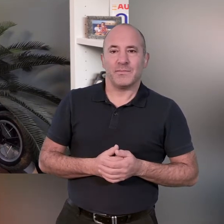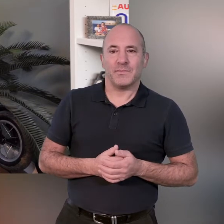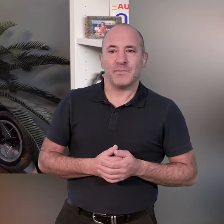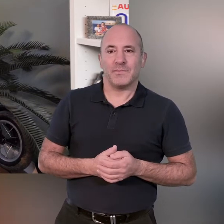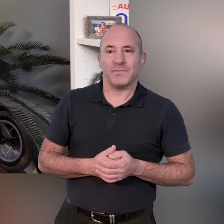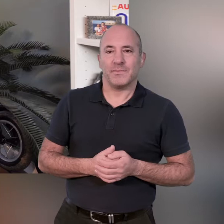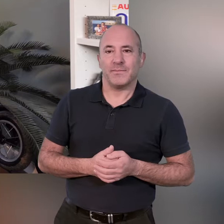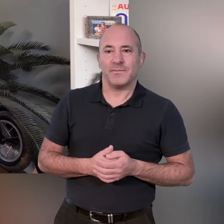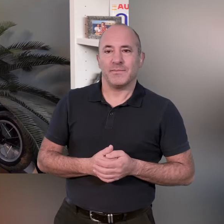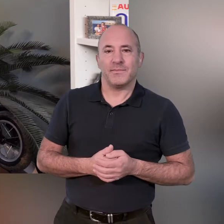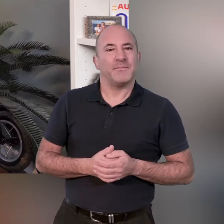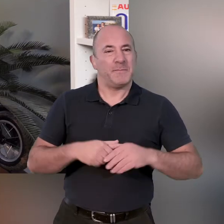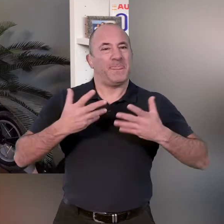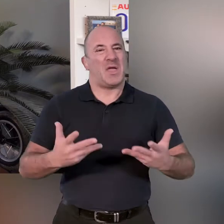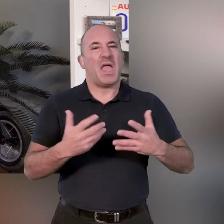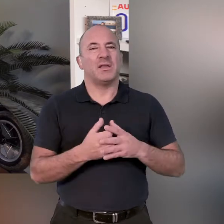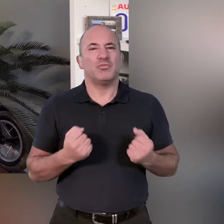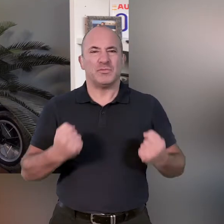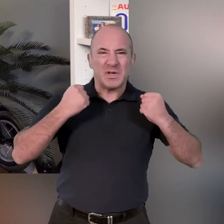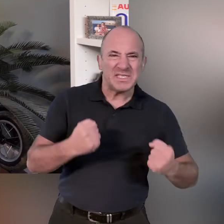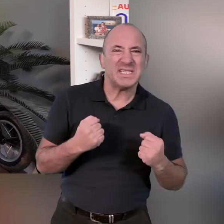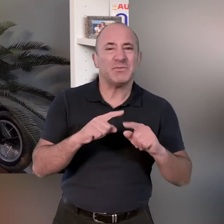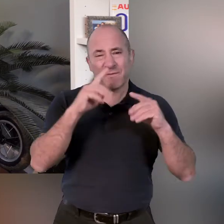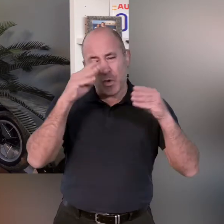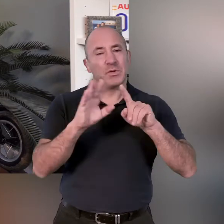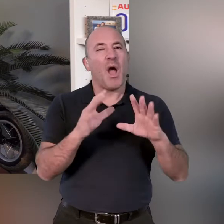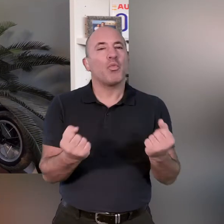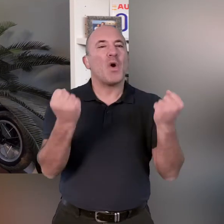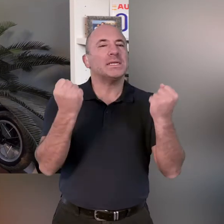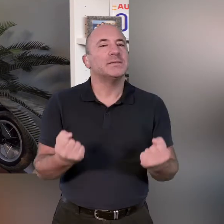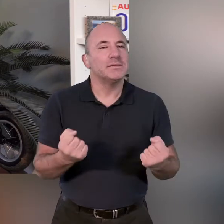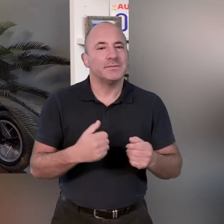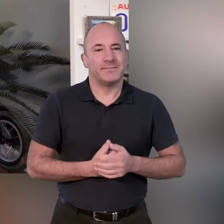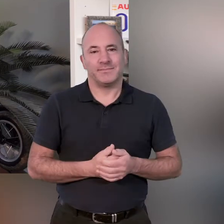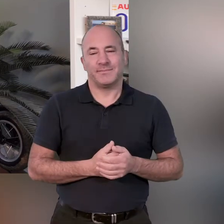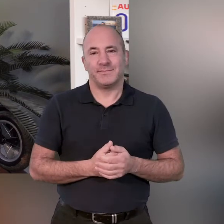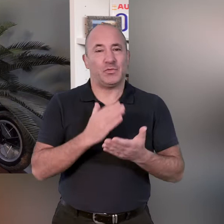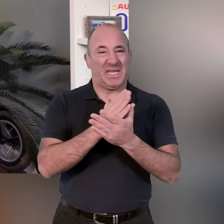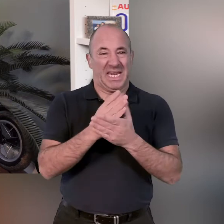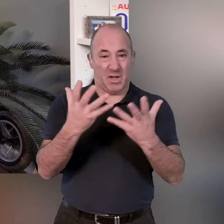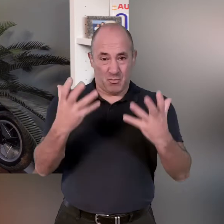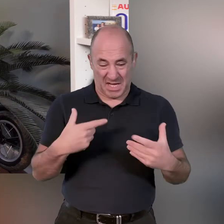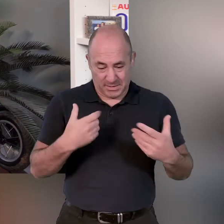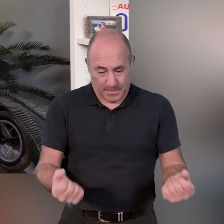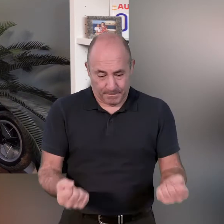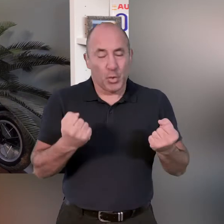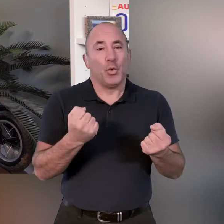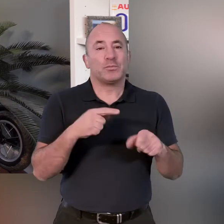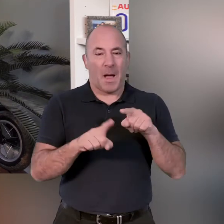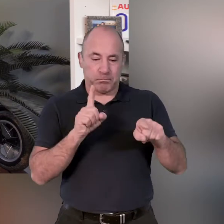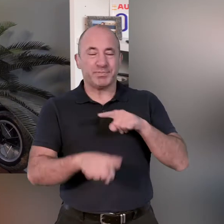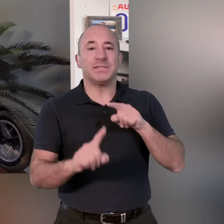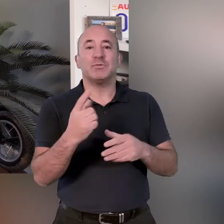The type of resistance training we are going to be doing today is with some sort of weights. So what we're essentially doing is pulling that